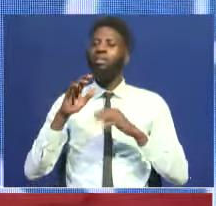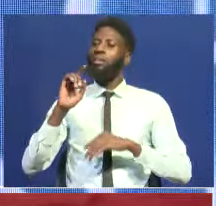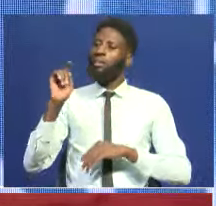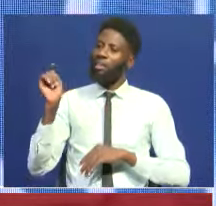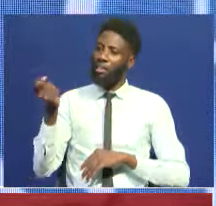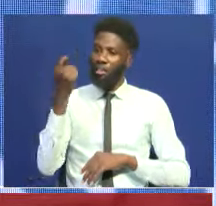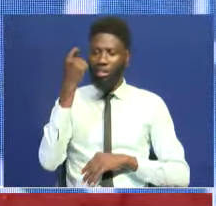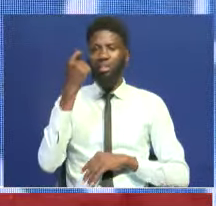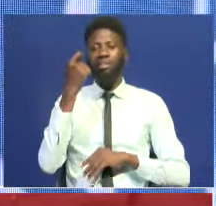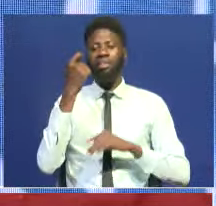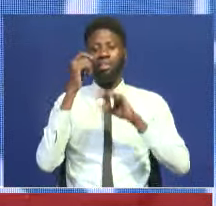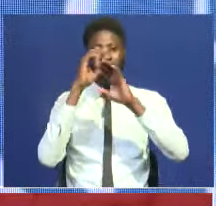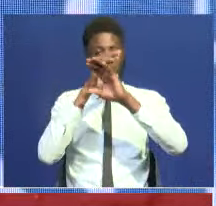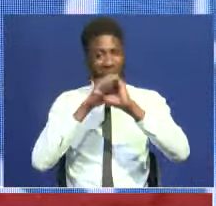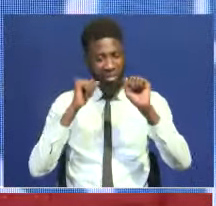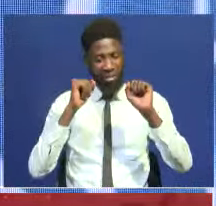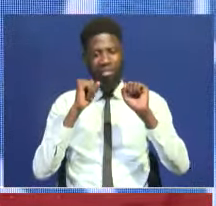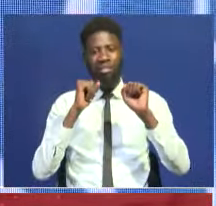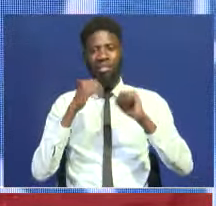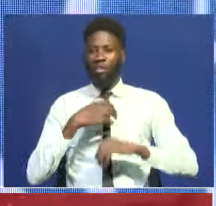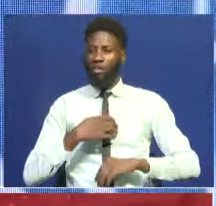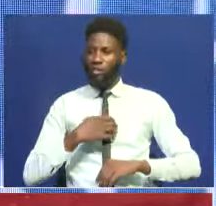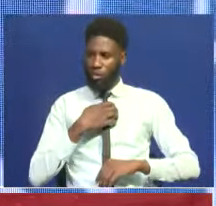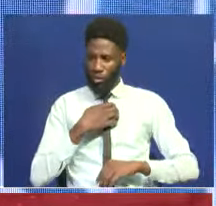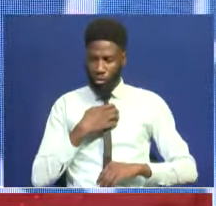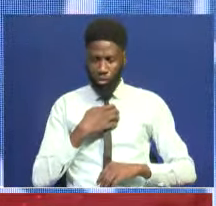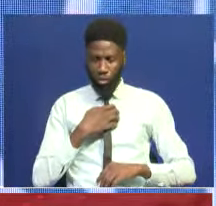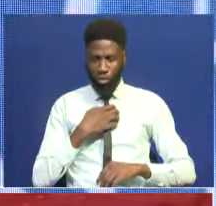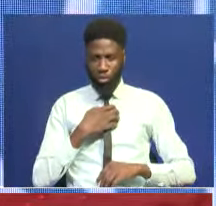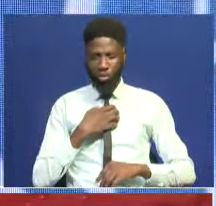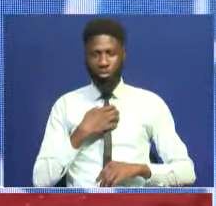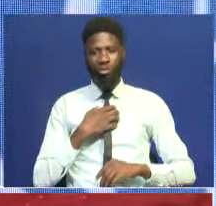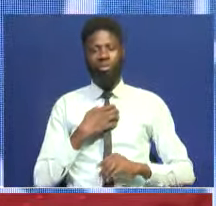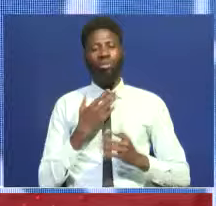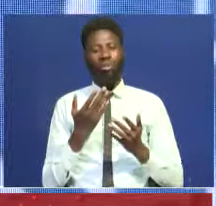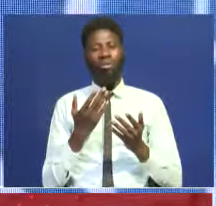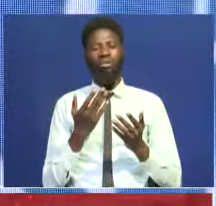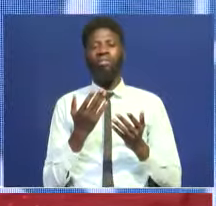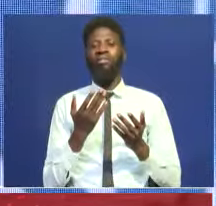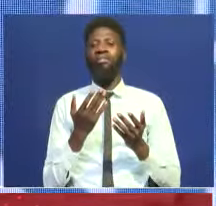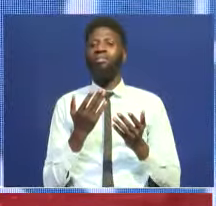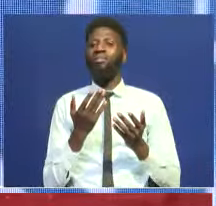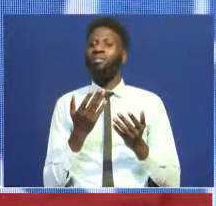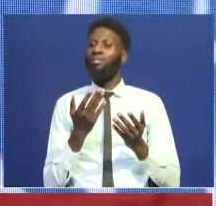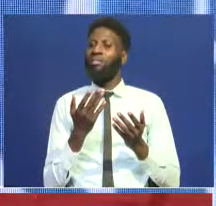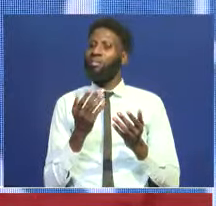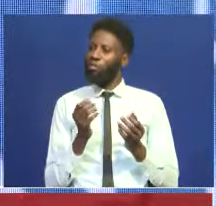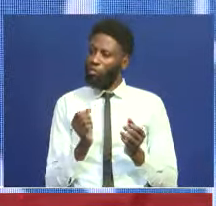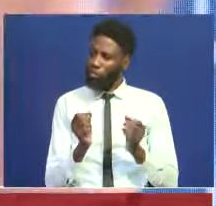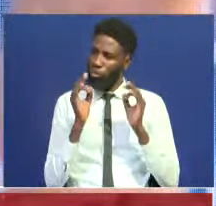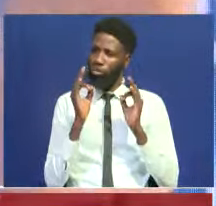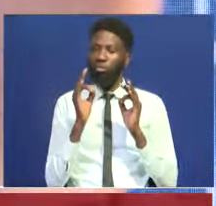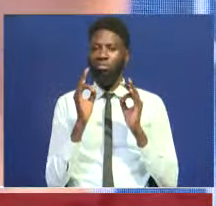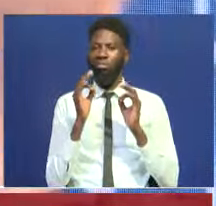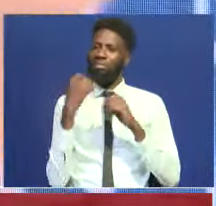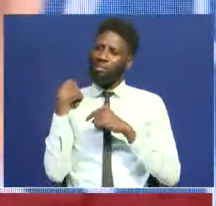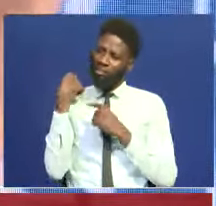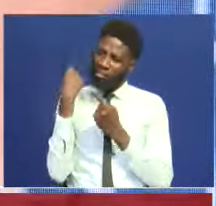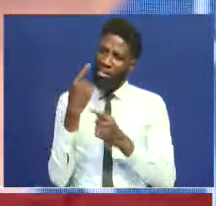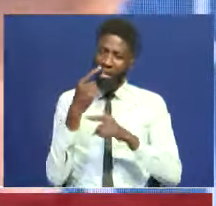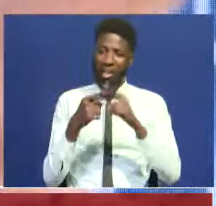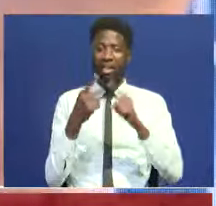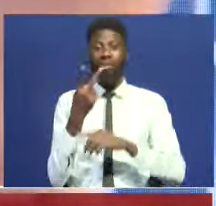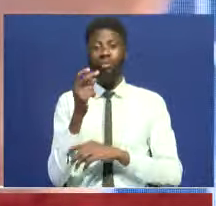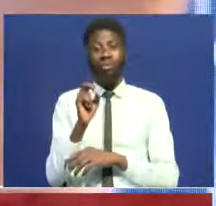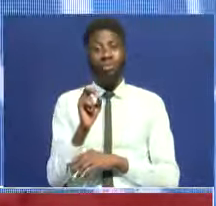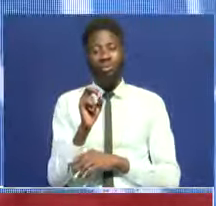visit, one of a kind, in 20 years. No African president has had a state visit in